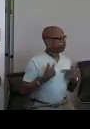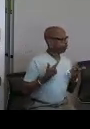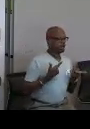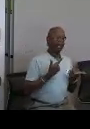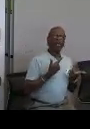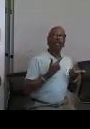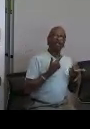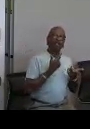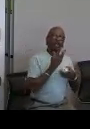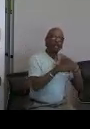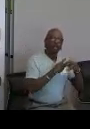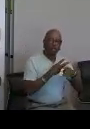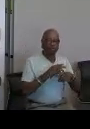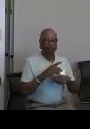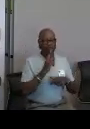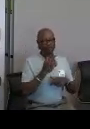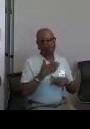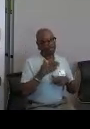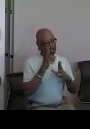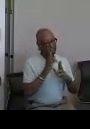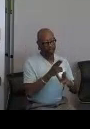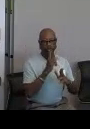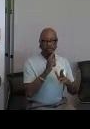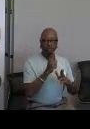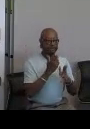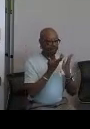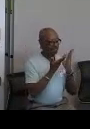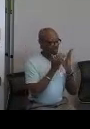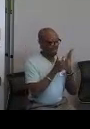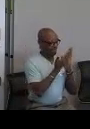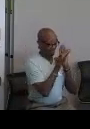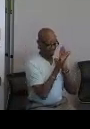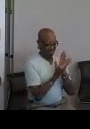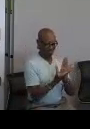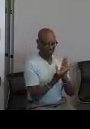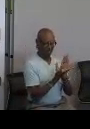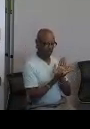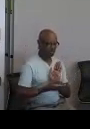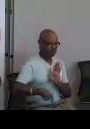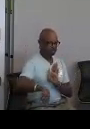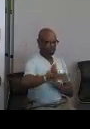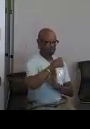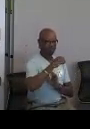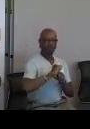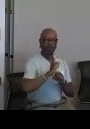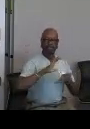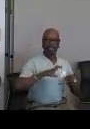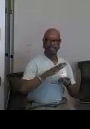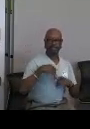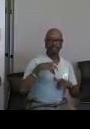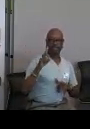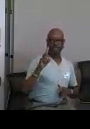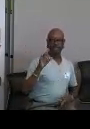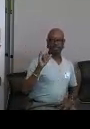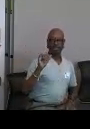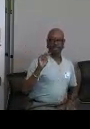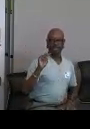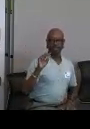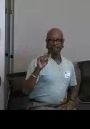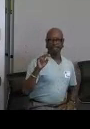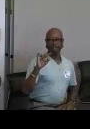world. And it's my honor to carry that forward at the work that we do at Dimensions Lab. Marco, I'll turn it over